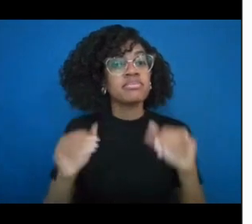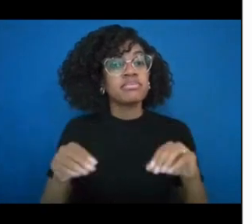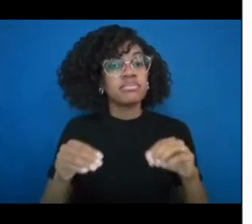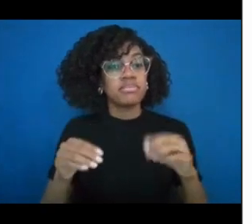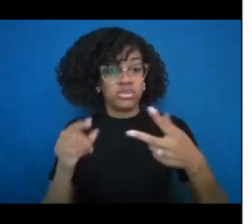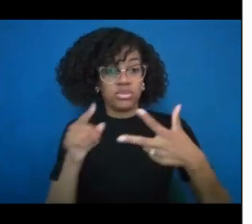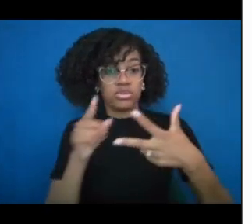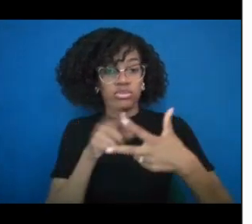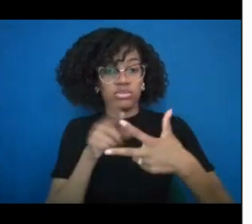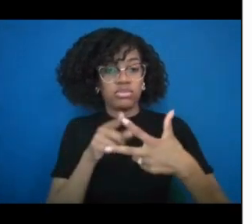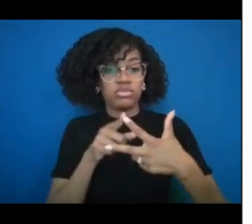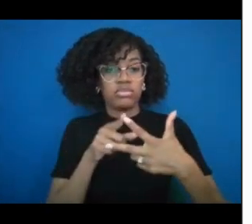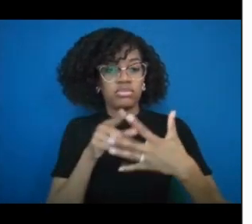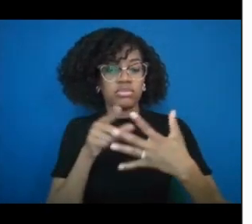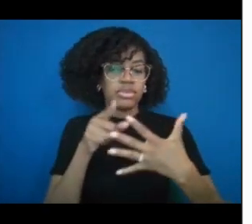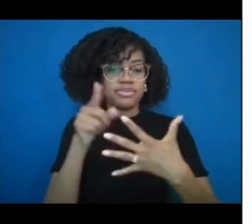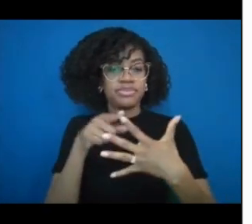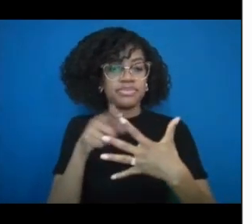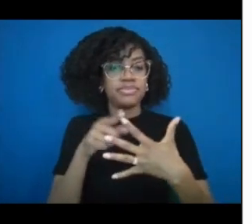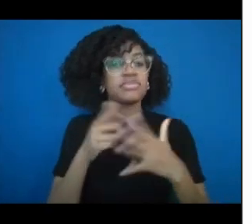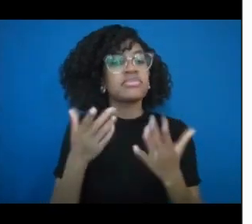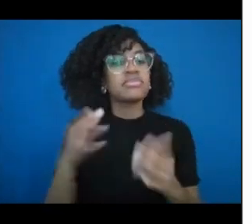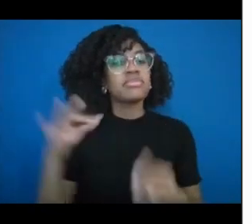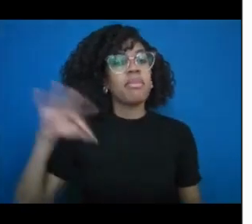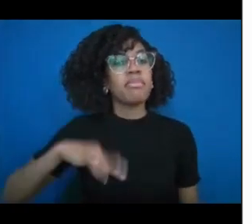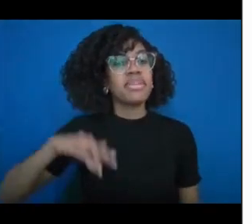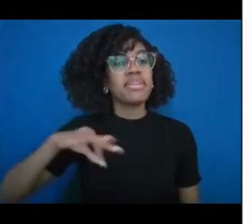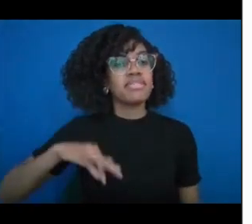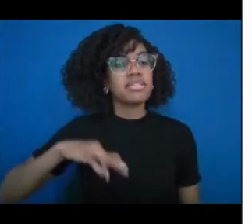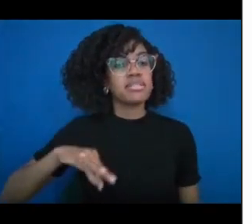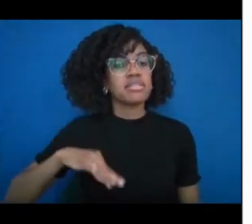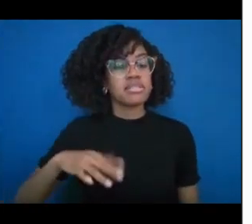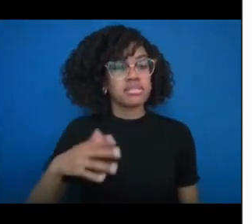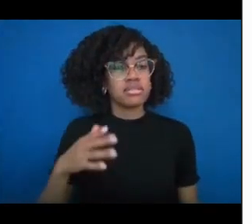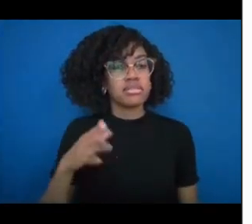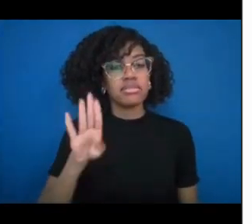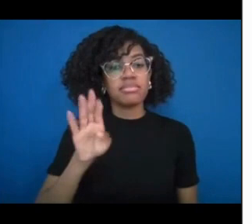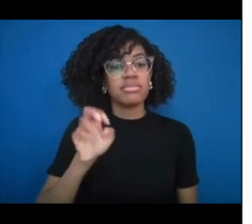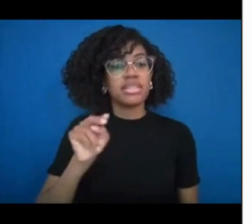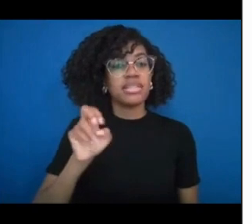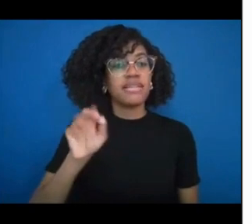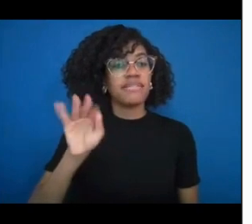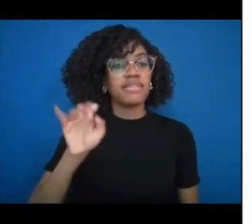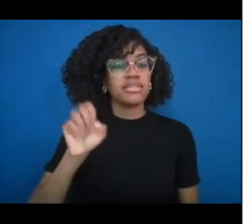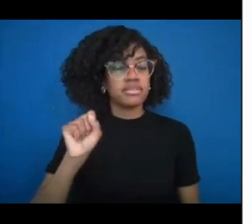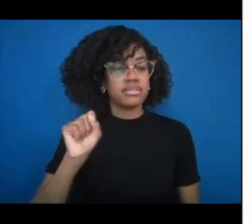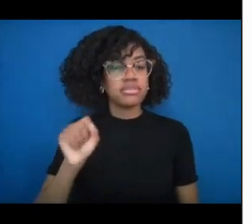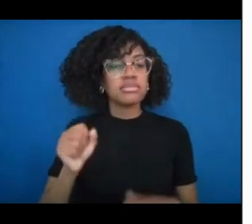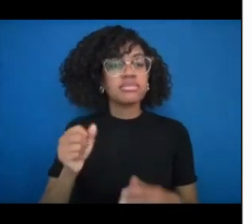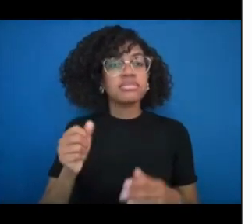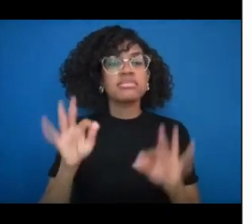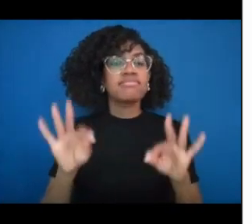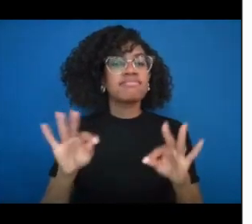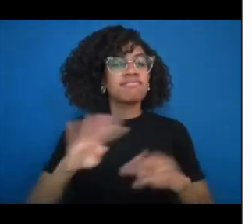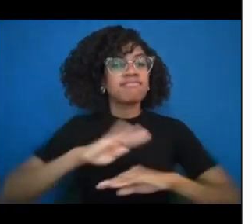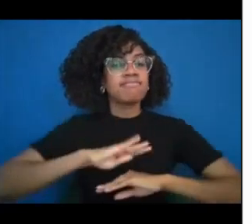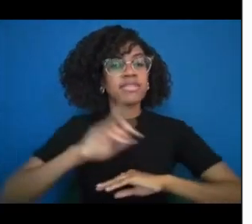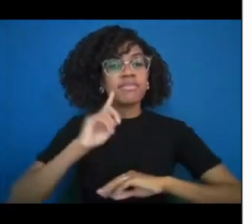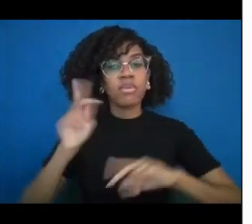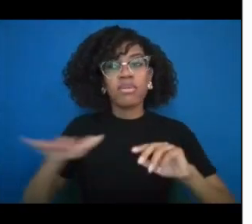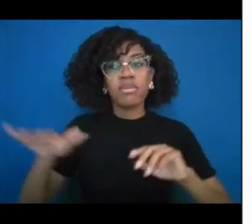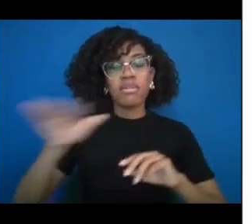for both full and part-time workers to sustain families, to promote economic security and